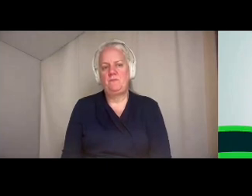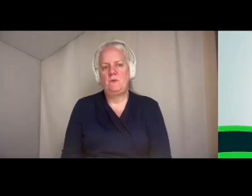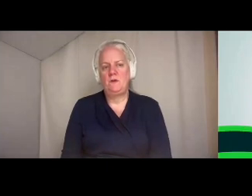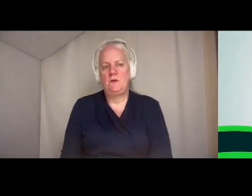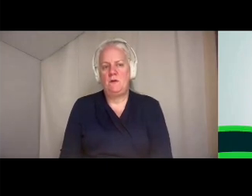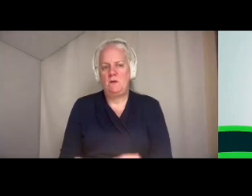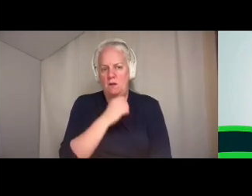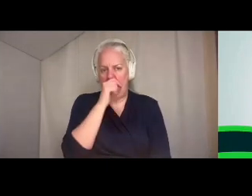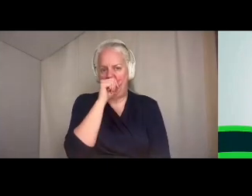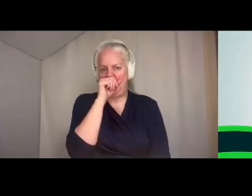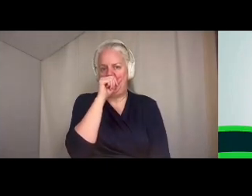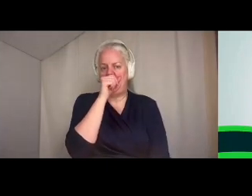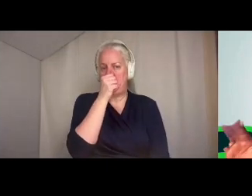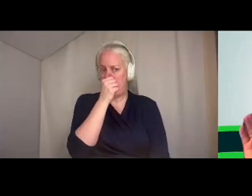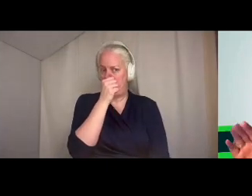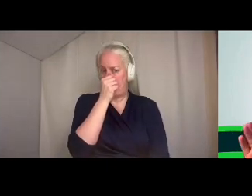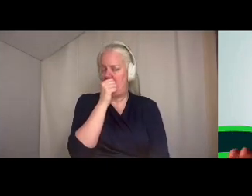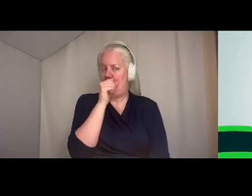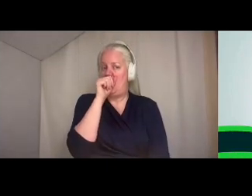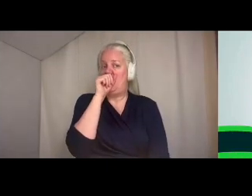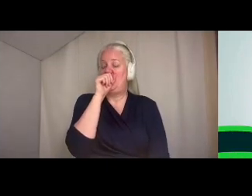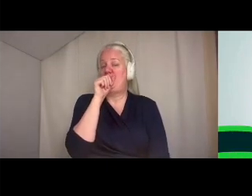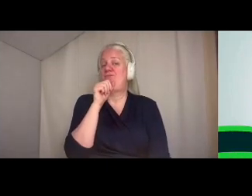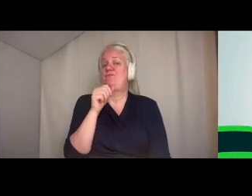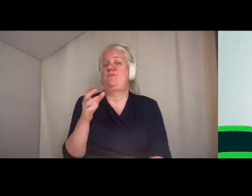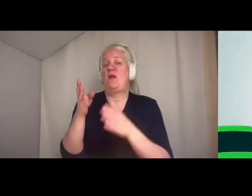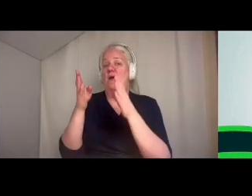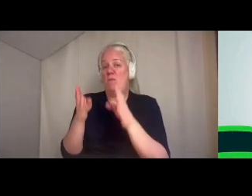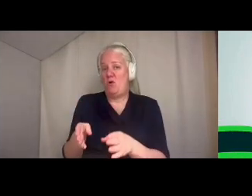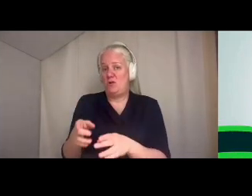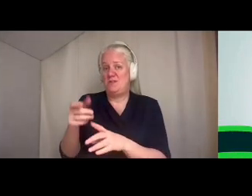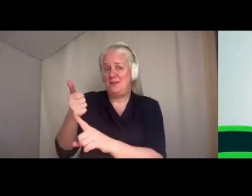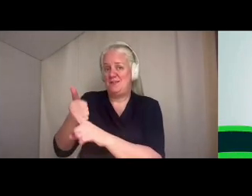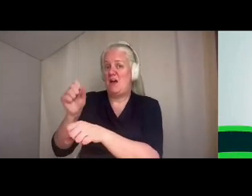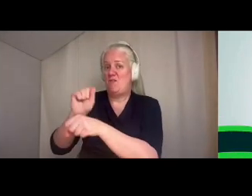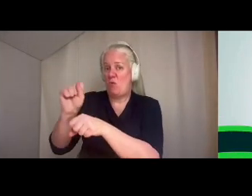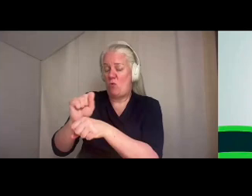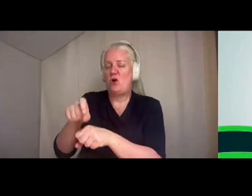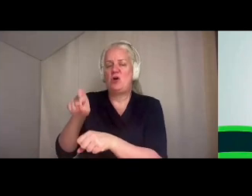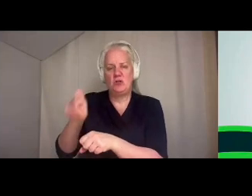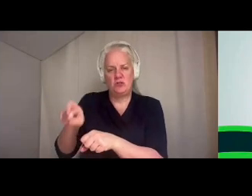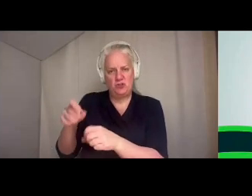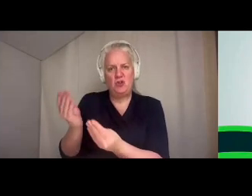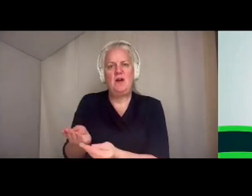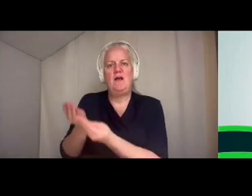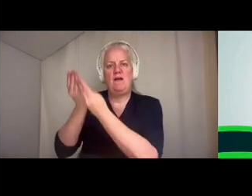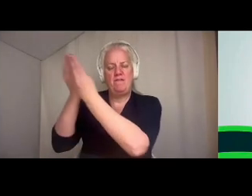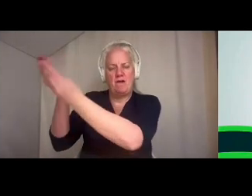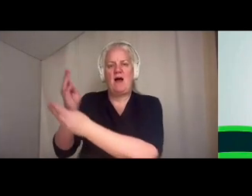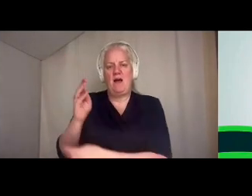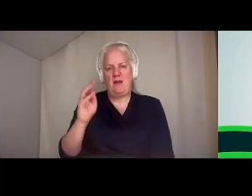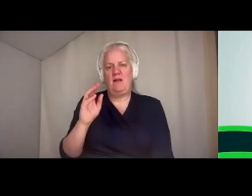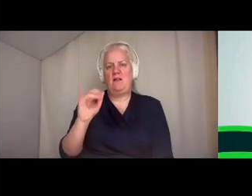A person who works should file income taxes regardless of their earned income amount. So